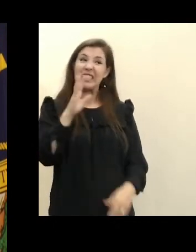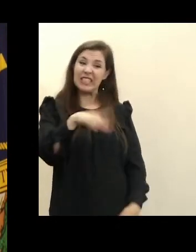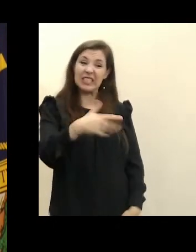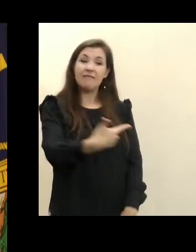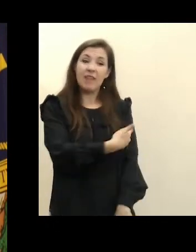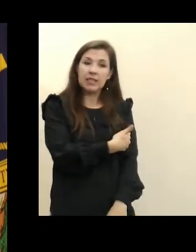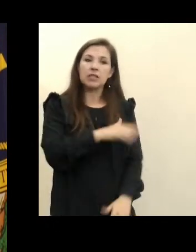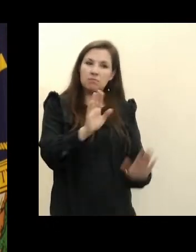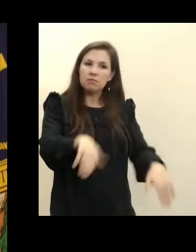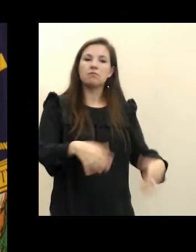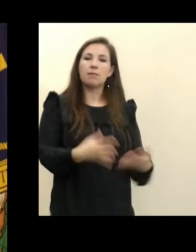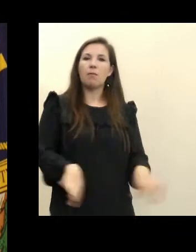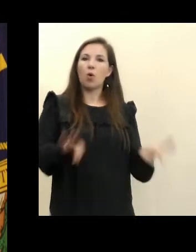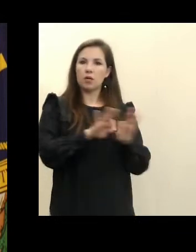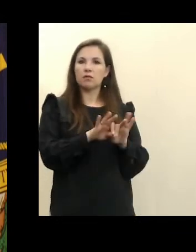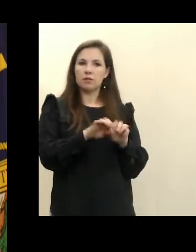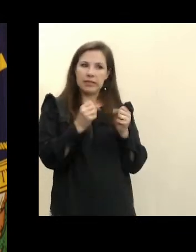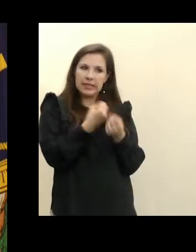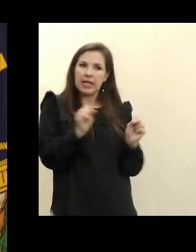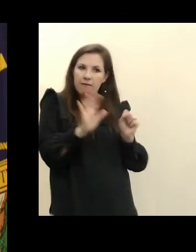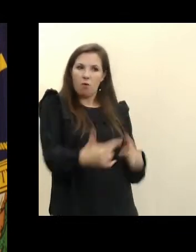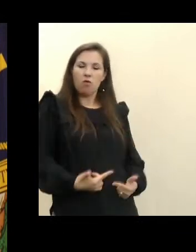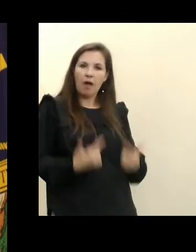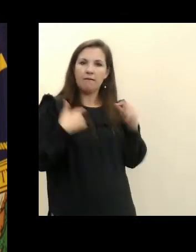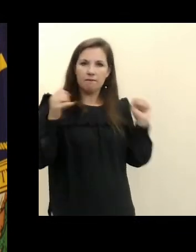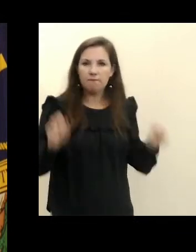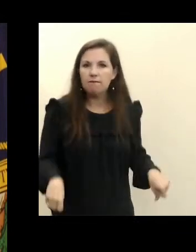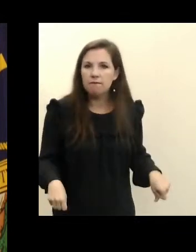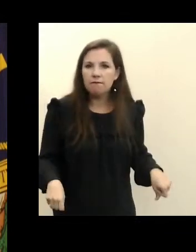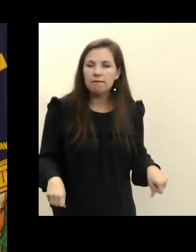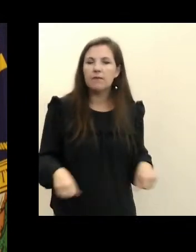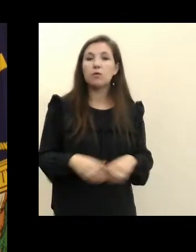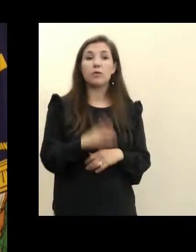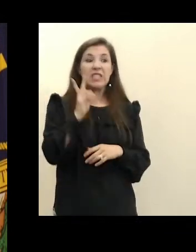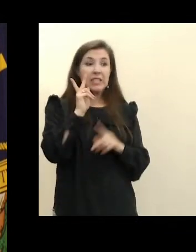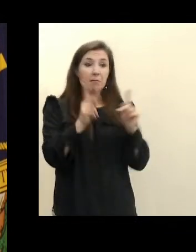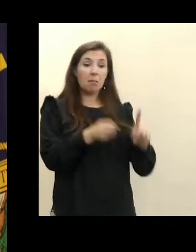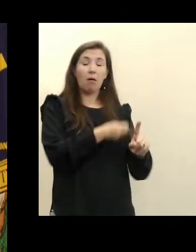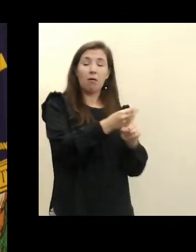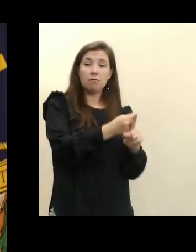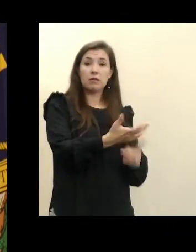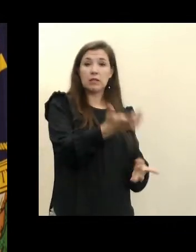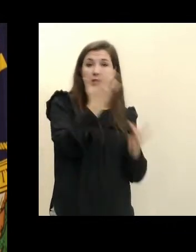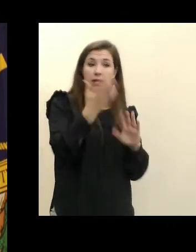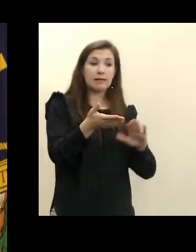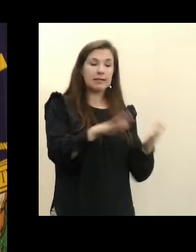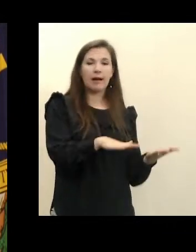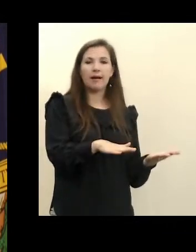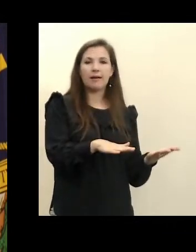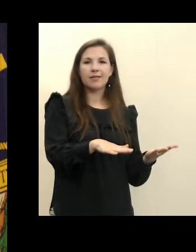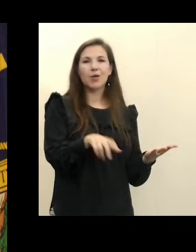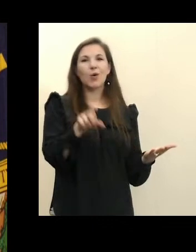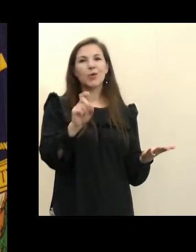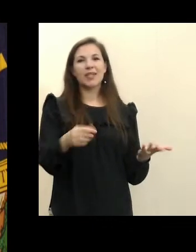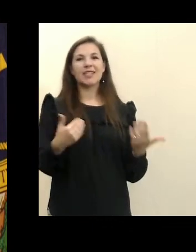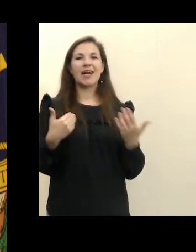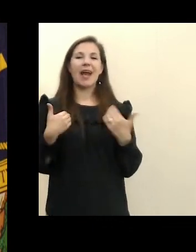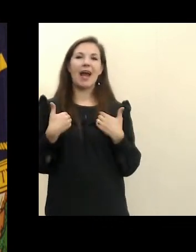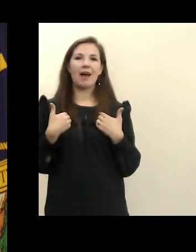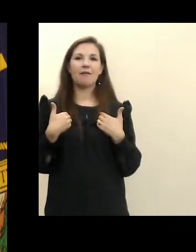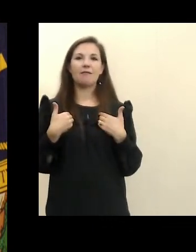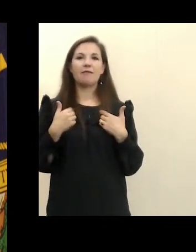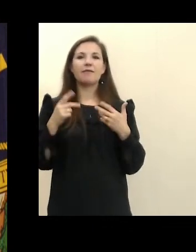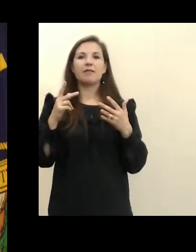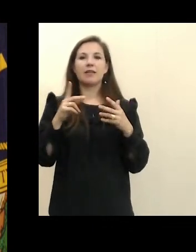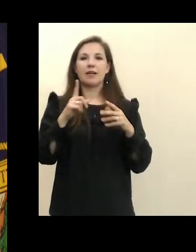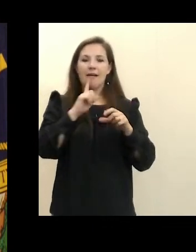This really matters. It can save your life. We've seen people who've gotten sick or people who've died. So you need to have those boots on the